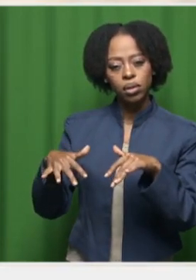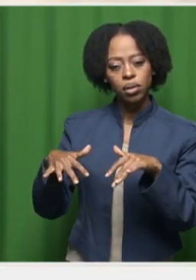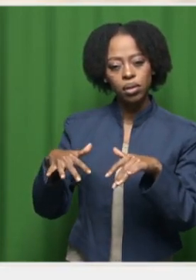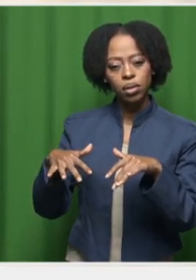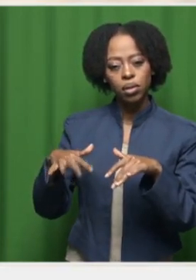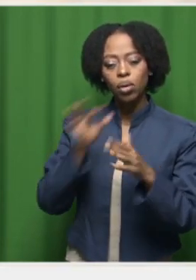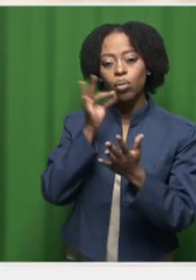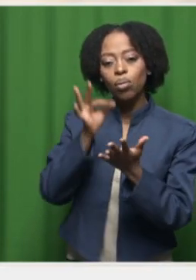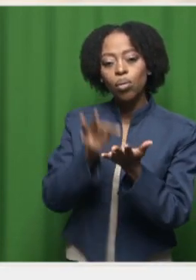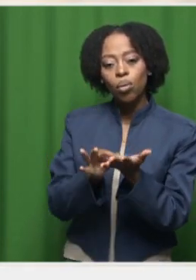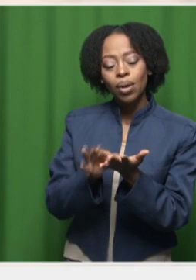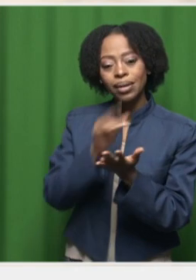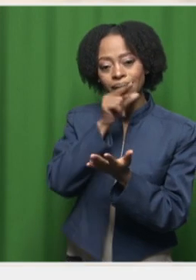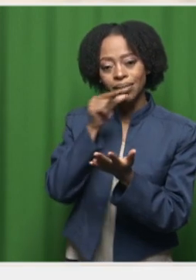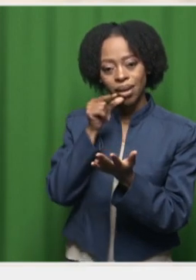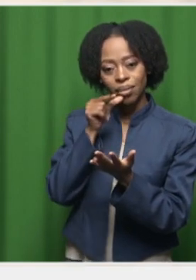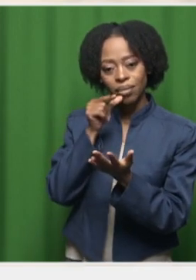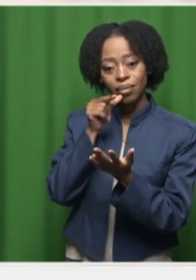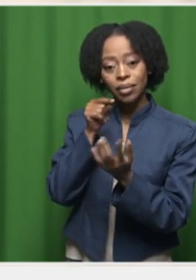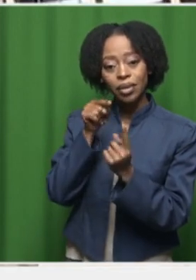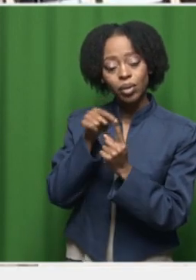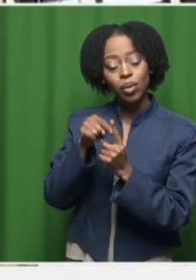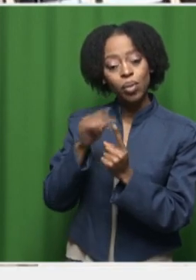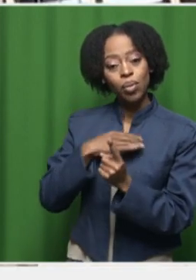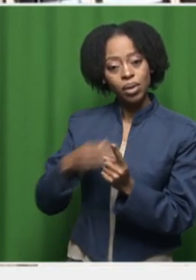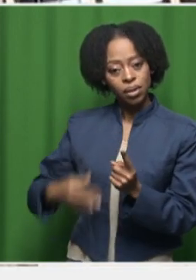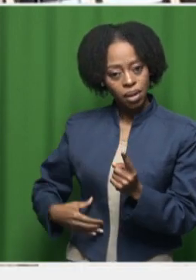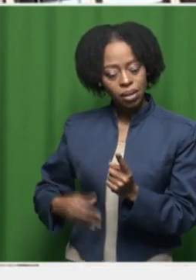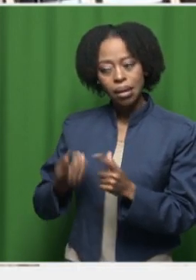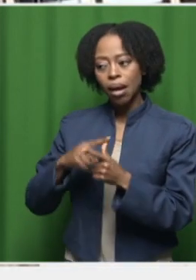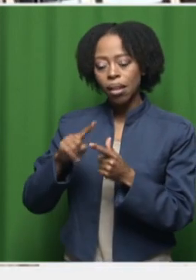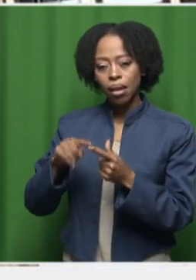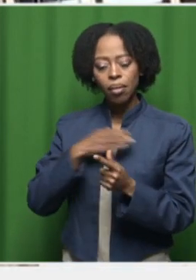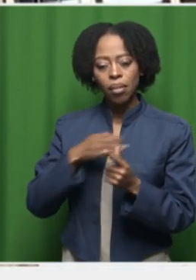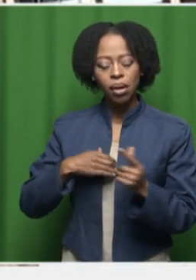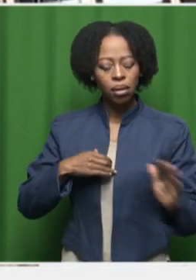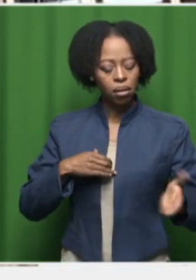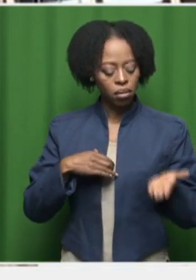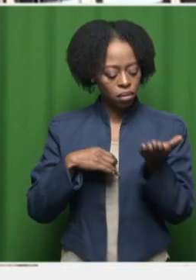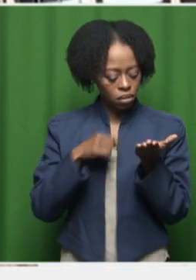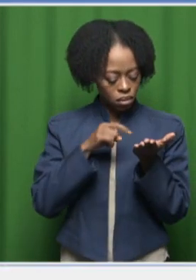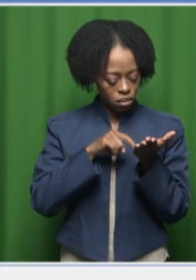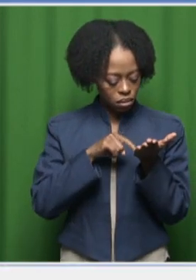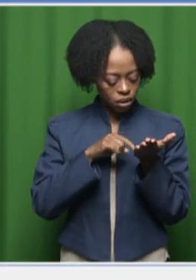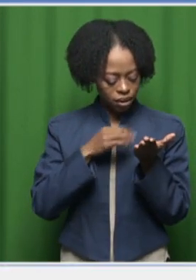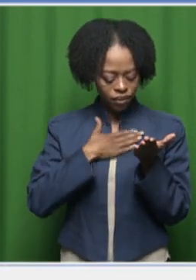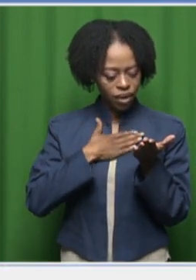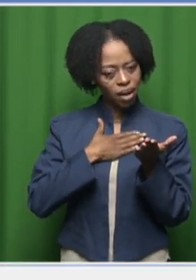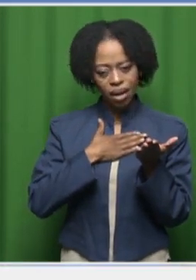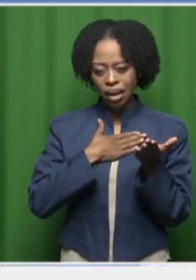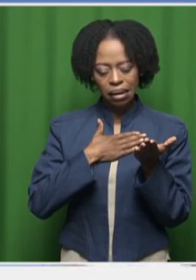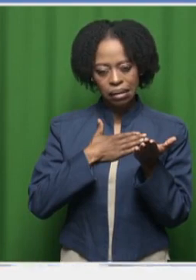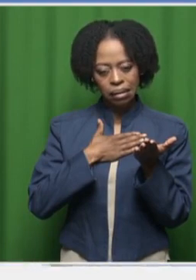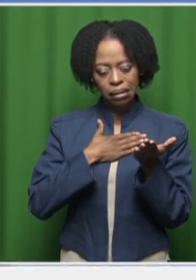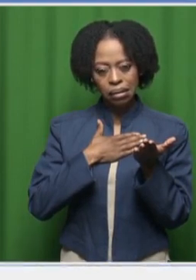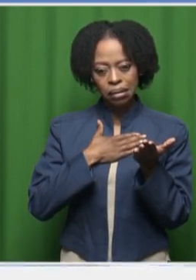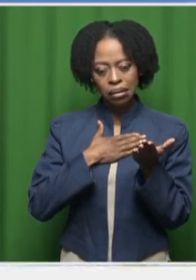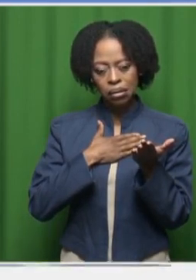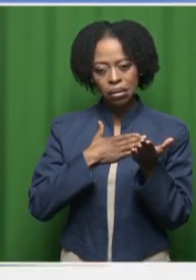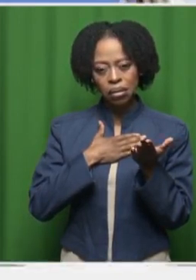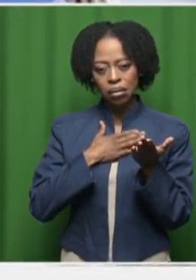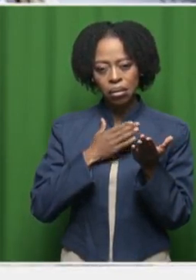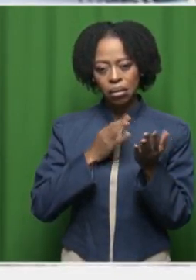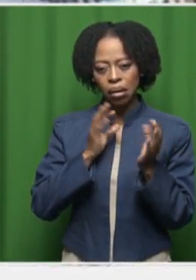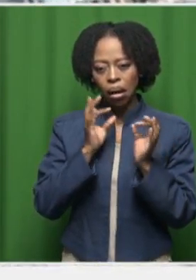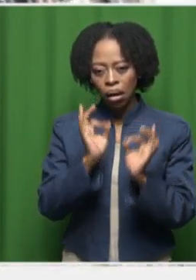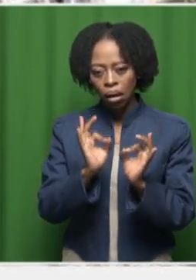to the president that the president would himself find to, I don't know, not to be on the SABC board, I suppose. I would think that